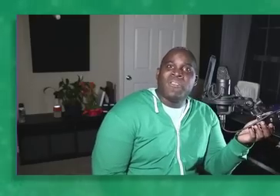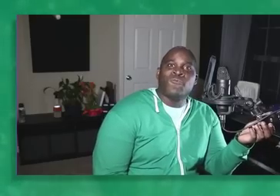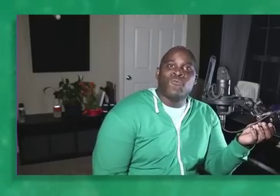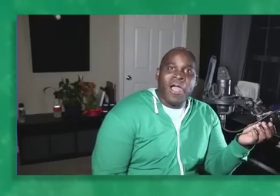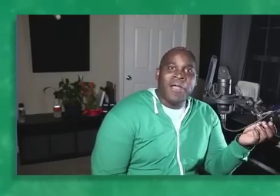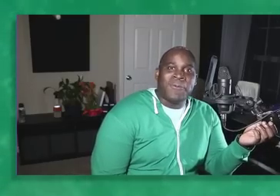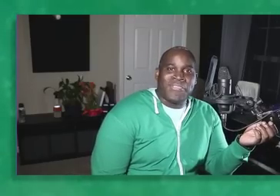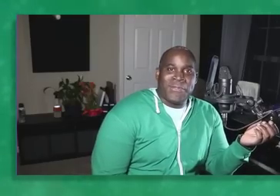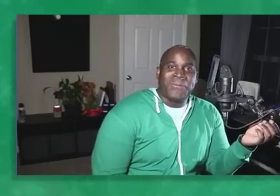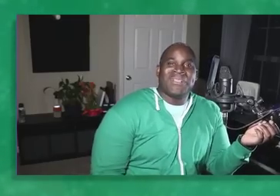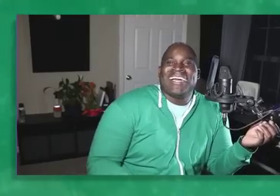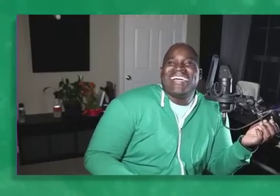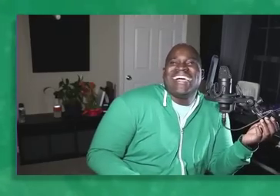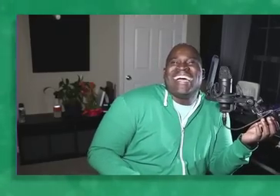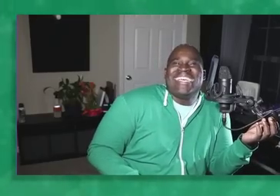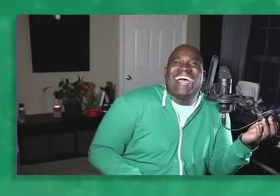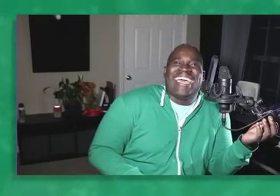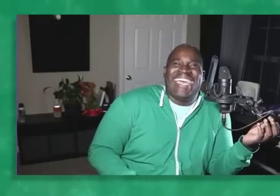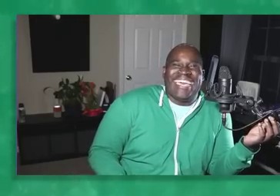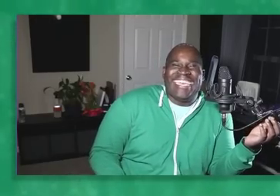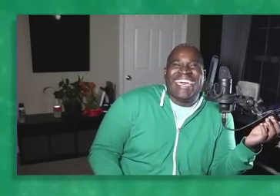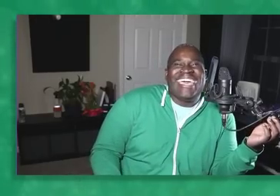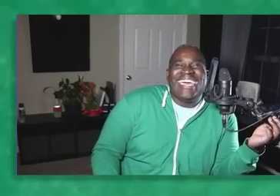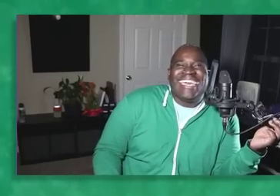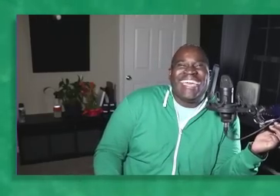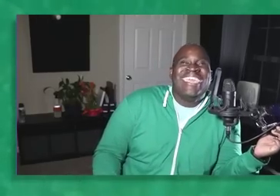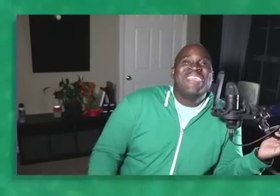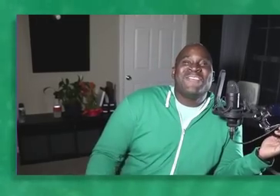Okay, what's wrong with you?